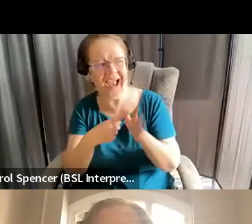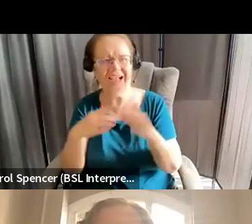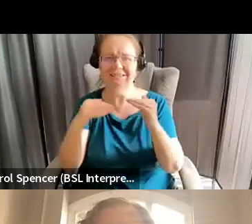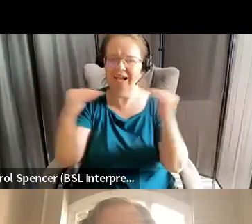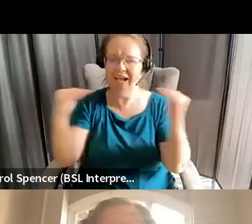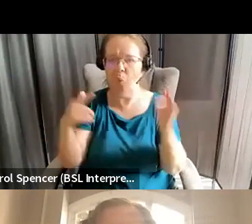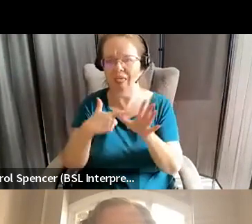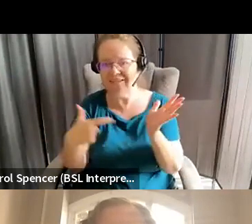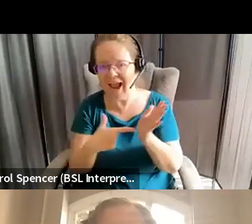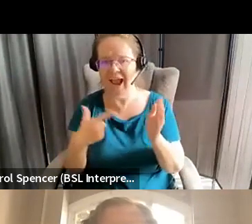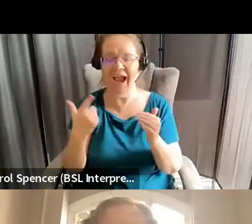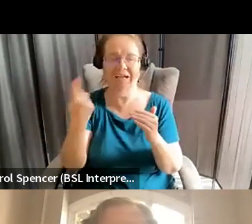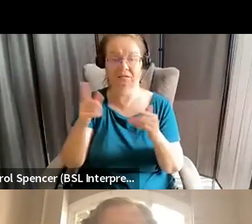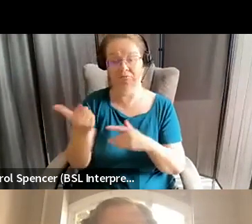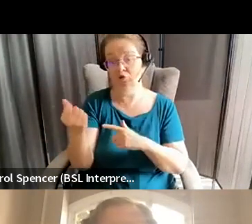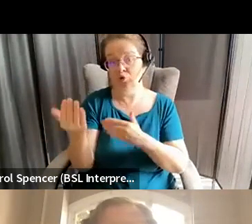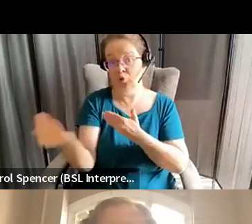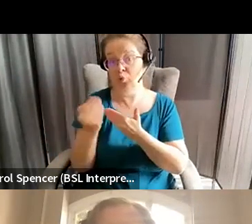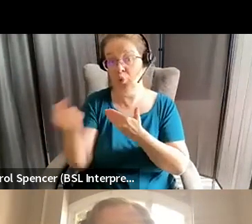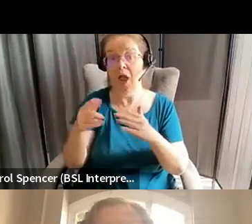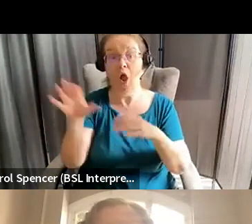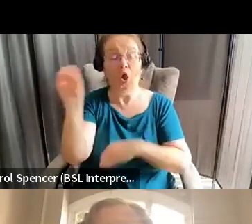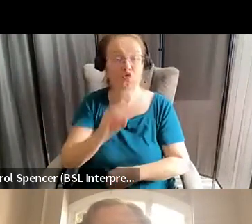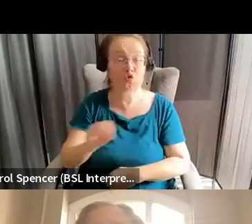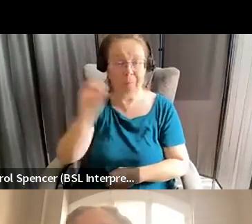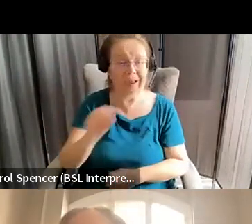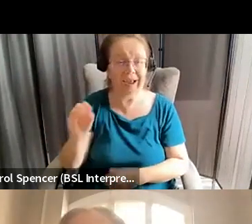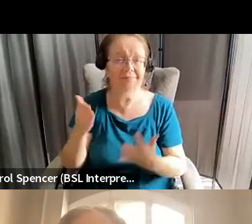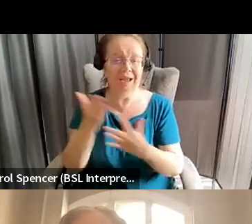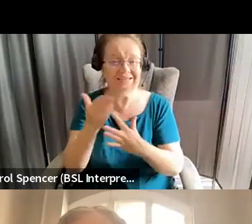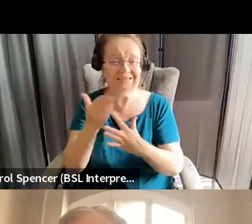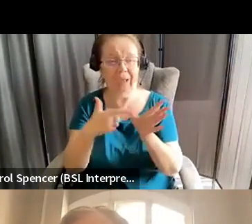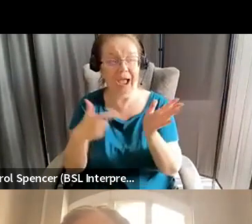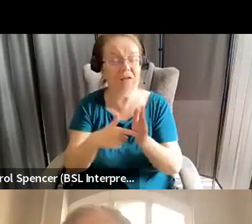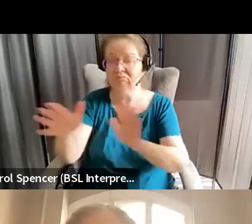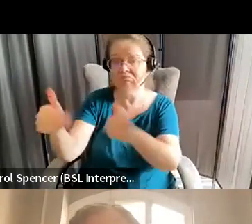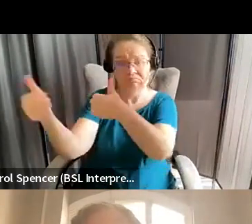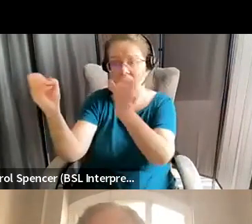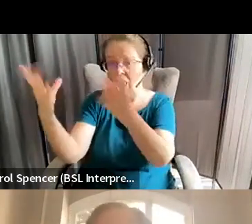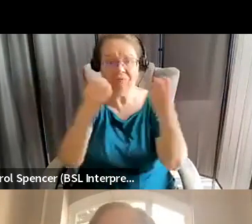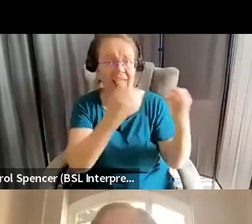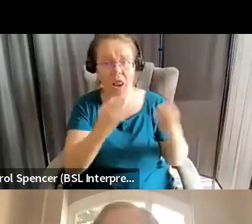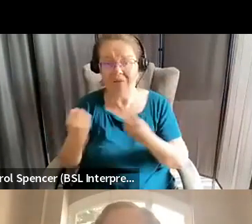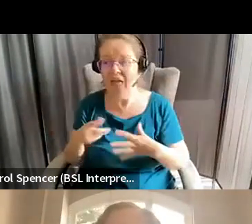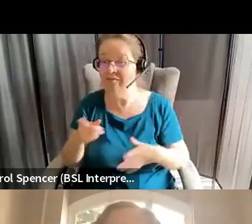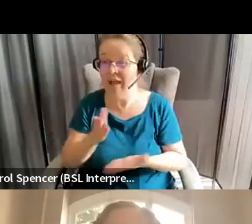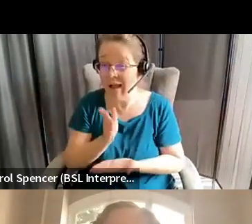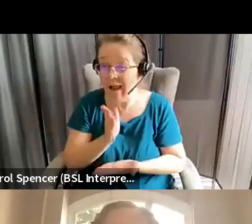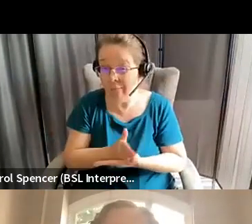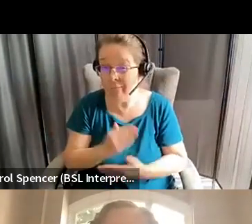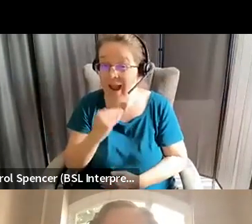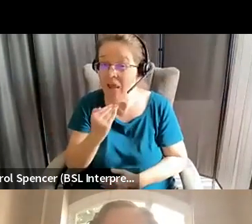Act, and the upcoming European Accessibility Act. And while these are all fantastic tools, do they actually go far